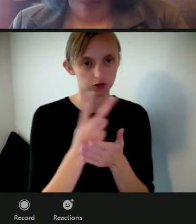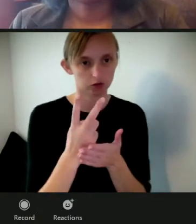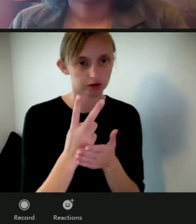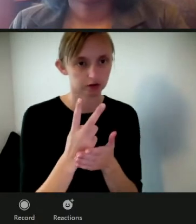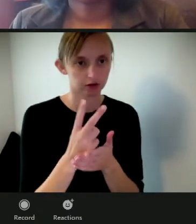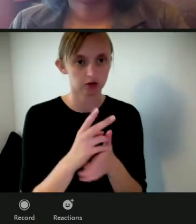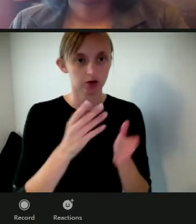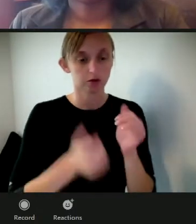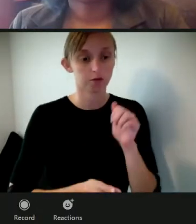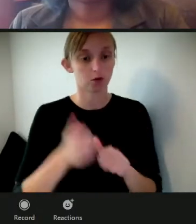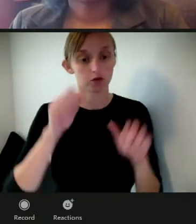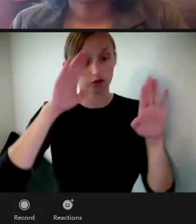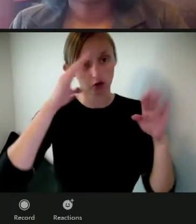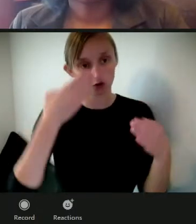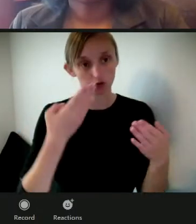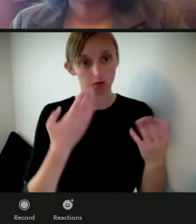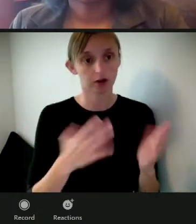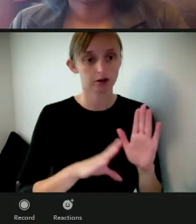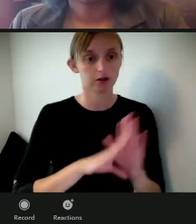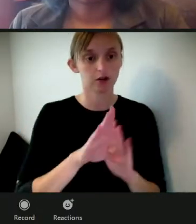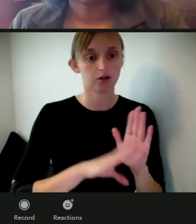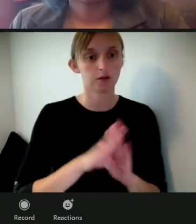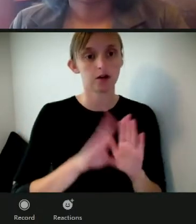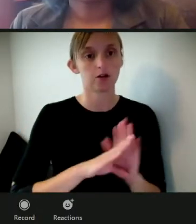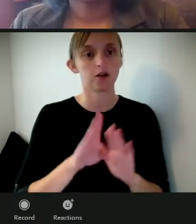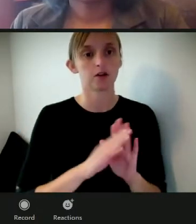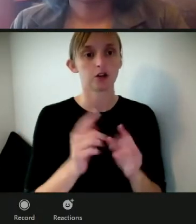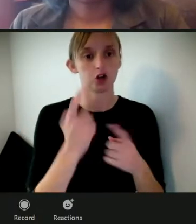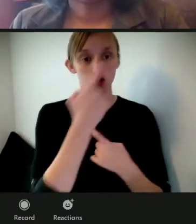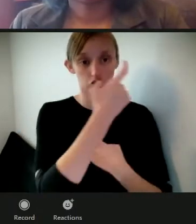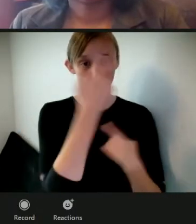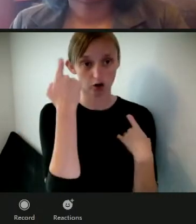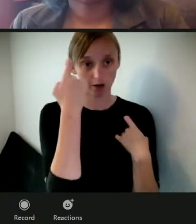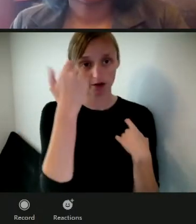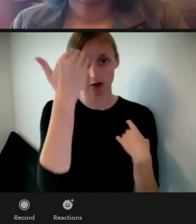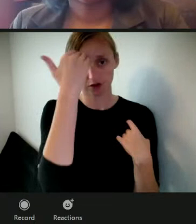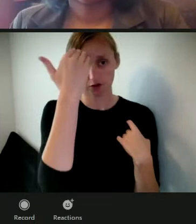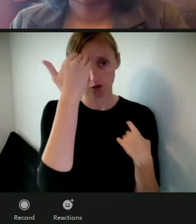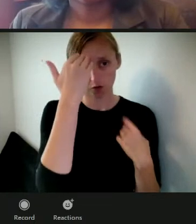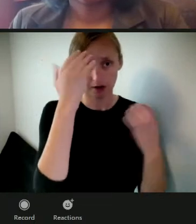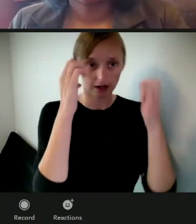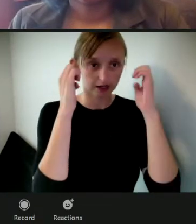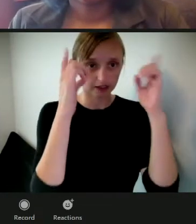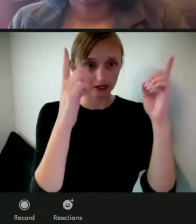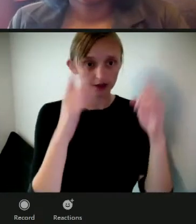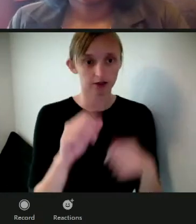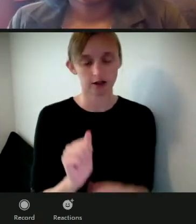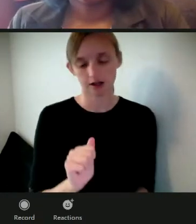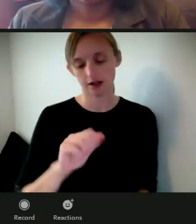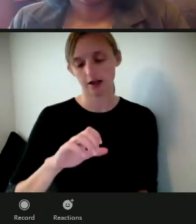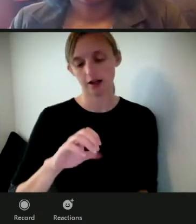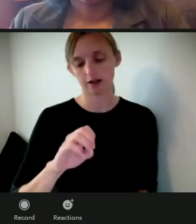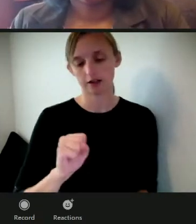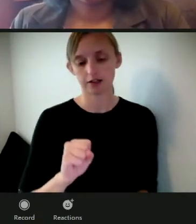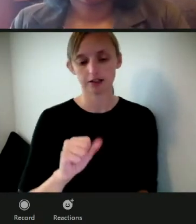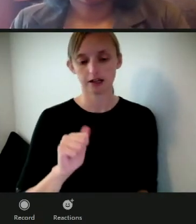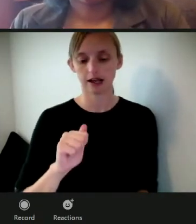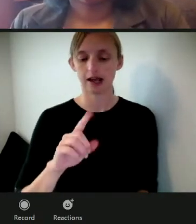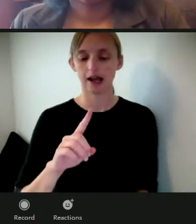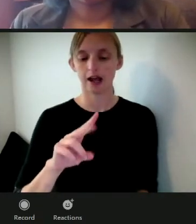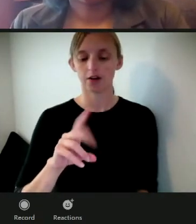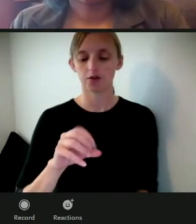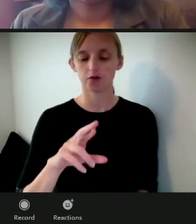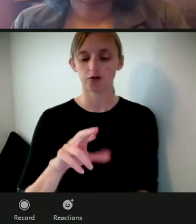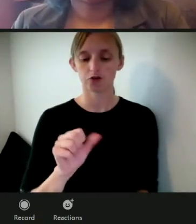primarily focused on the development around trauma-informed education and ACEs, adverse childhood experiences, so